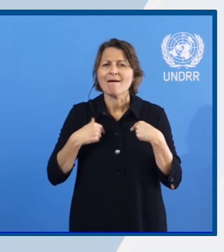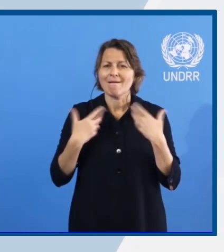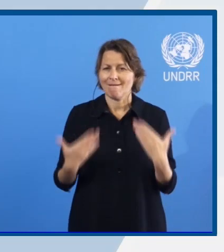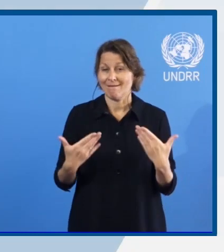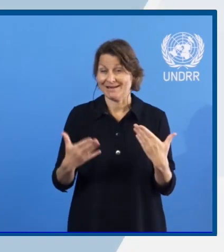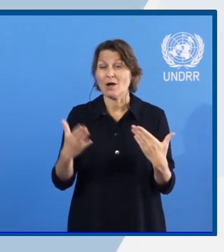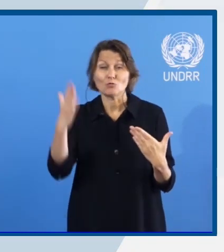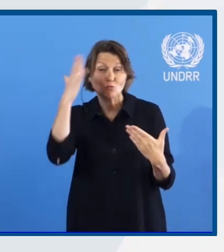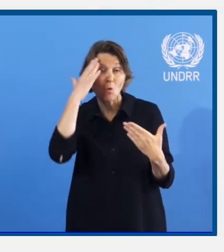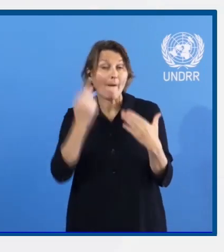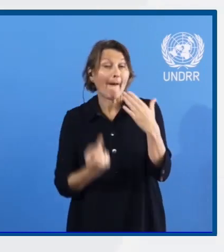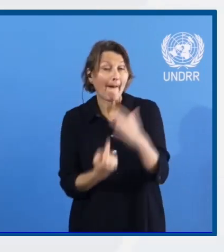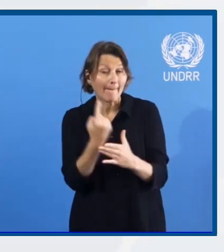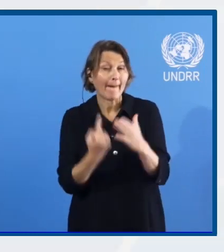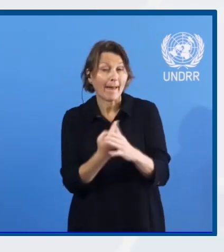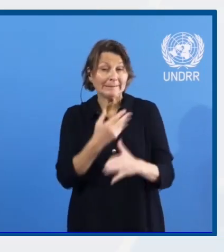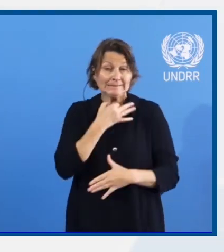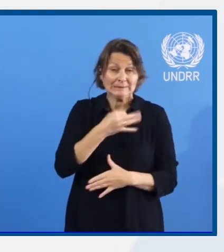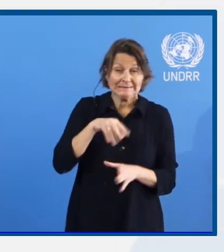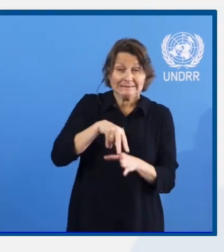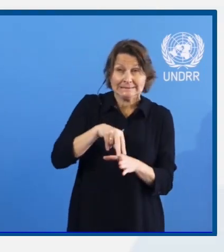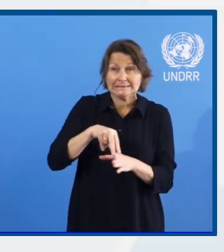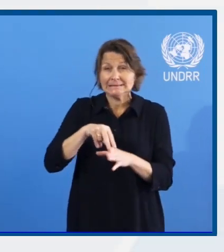risk. So thanks a lot.